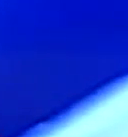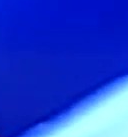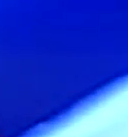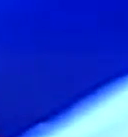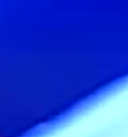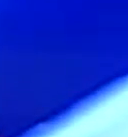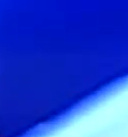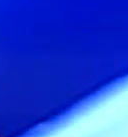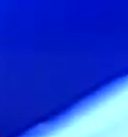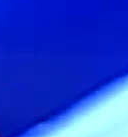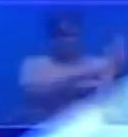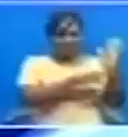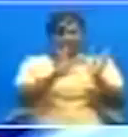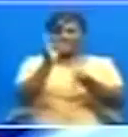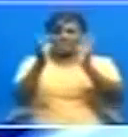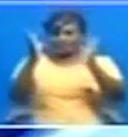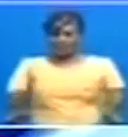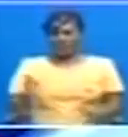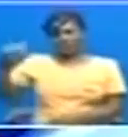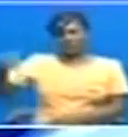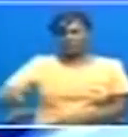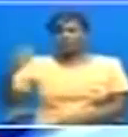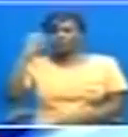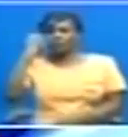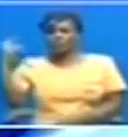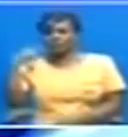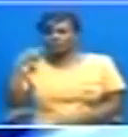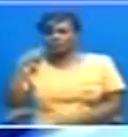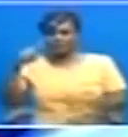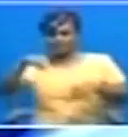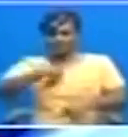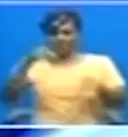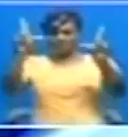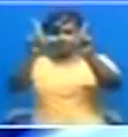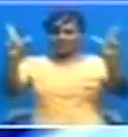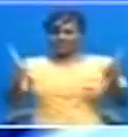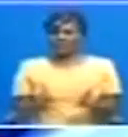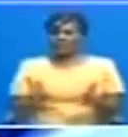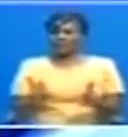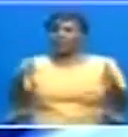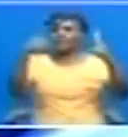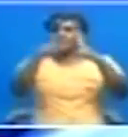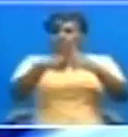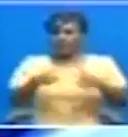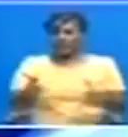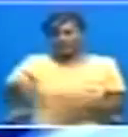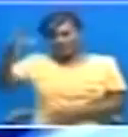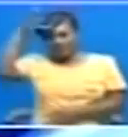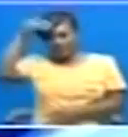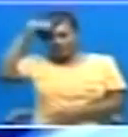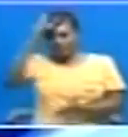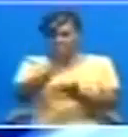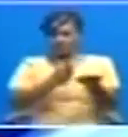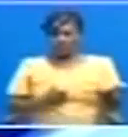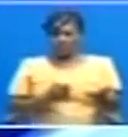Welcome to the program. Our sign language interpreter tonight is Maresha Owiti. I'm Linda Ogutu. Let's begin with the education sector, and